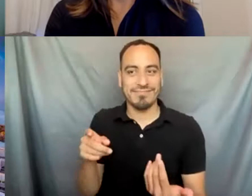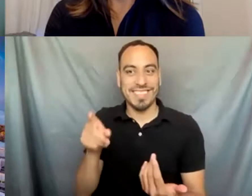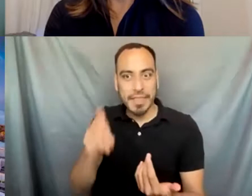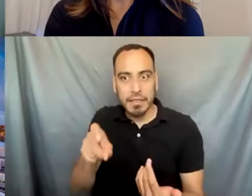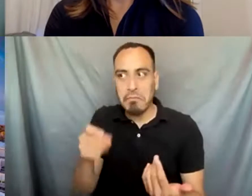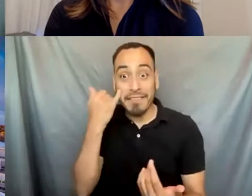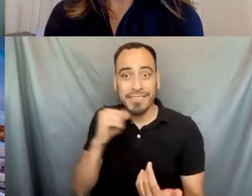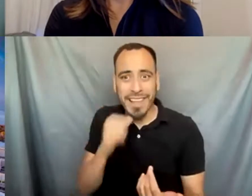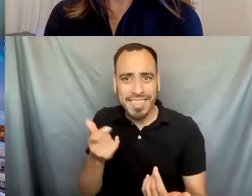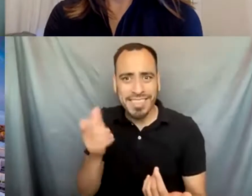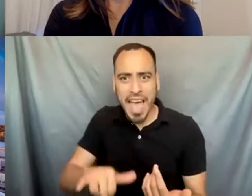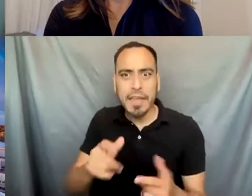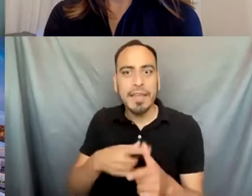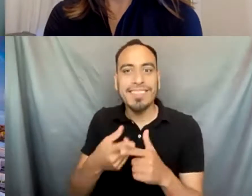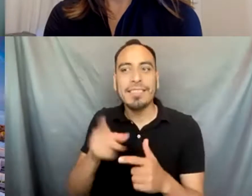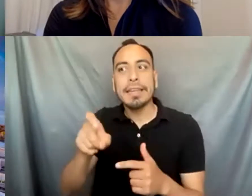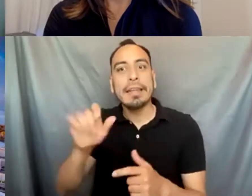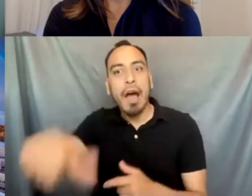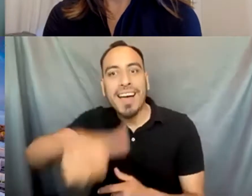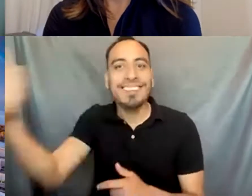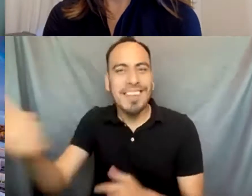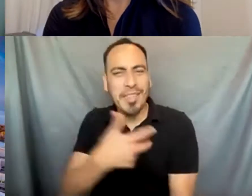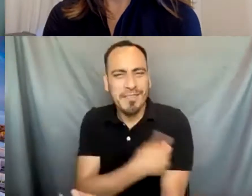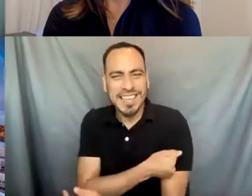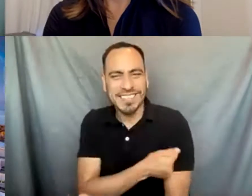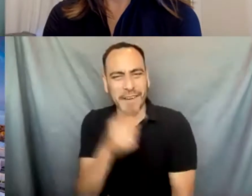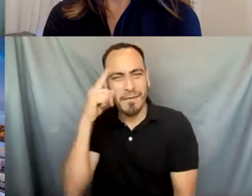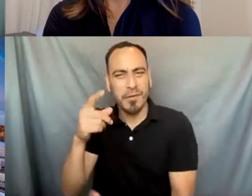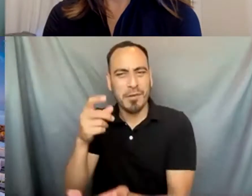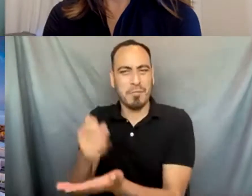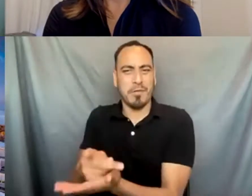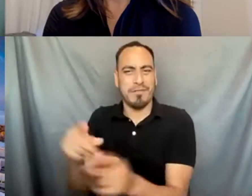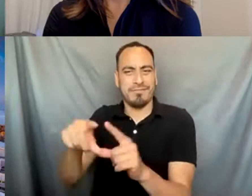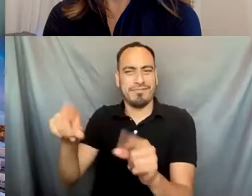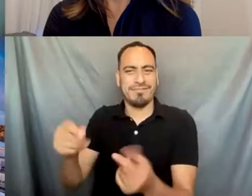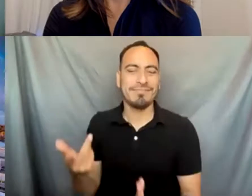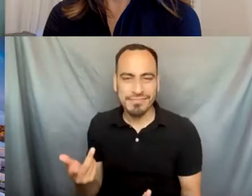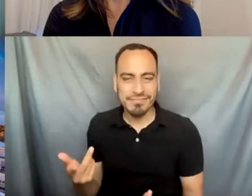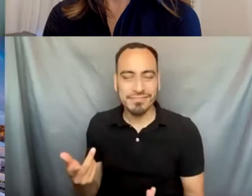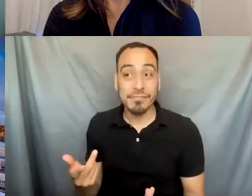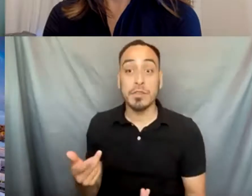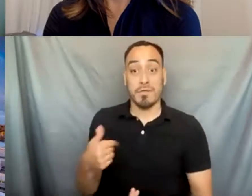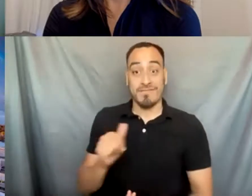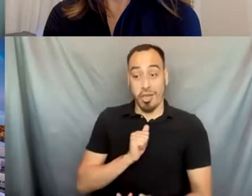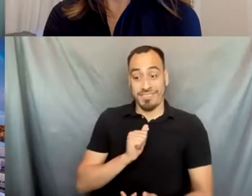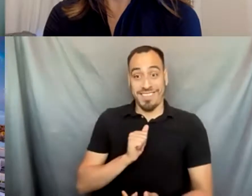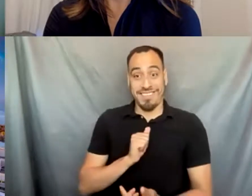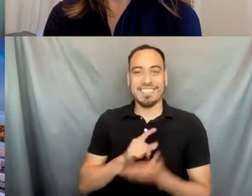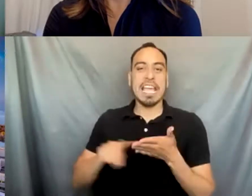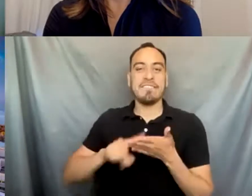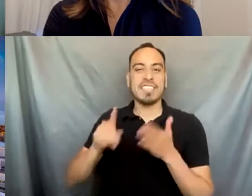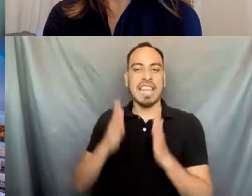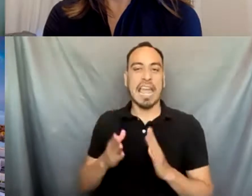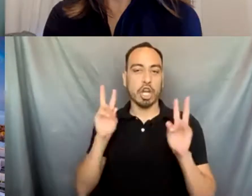so all of the investigators, we have been pushing as hard as we can push to get all this